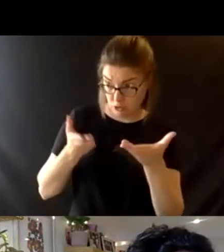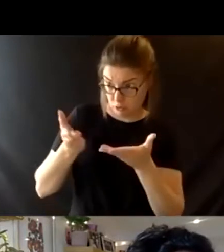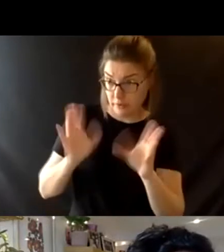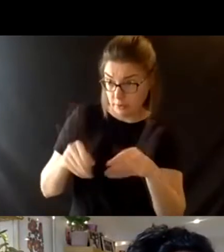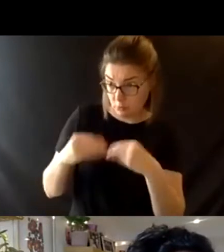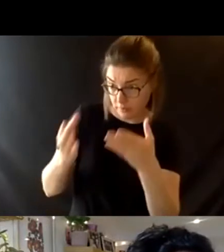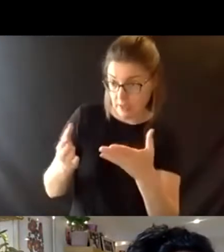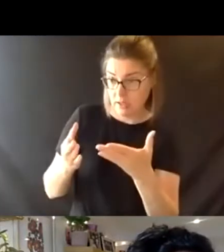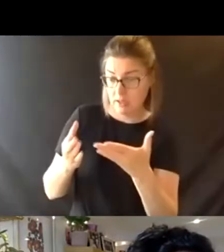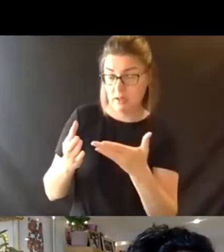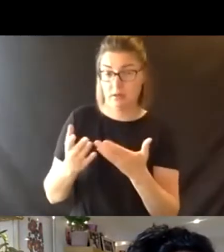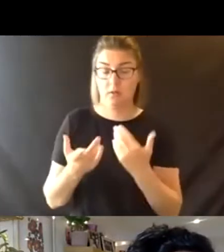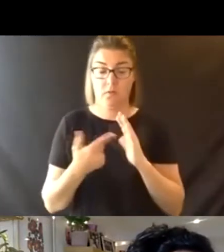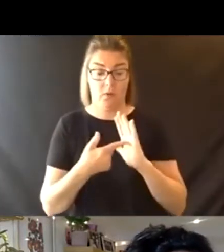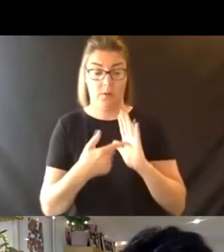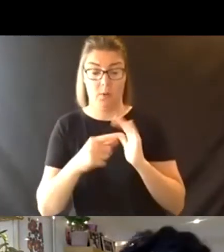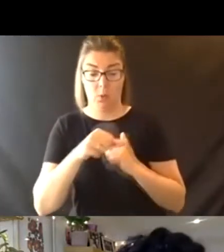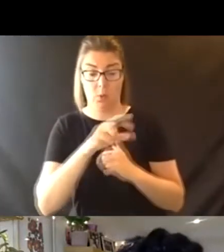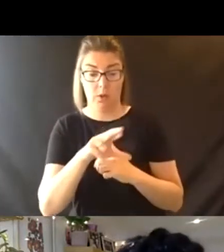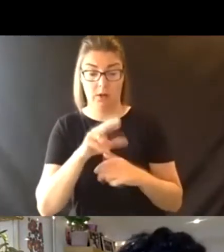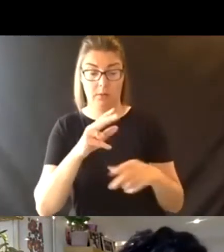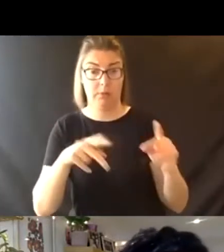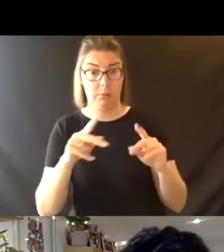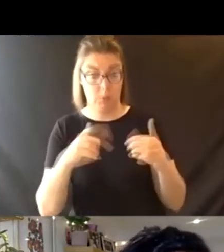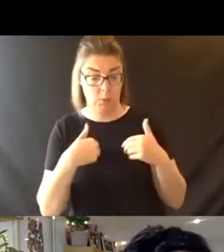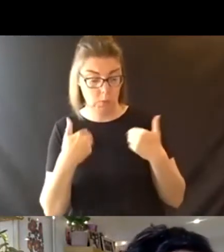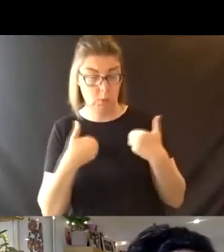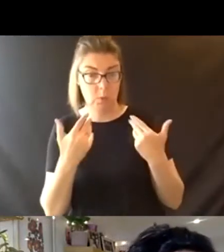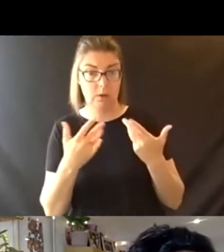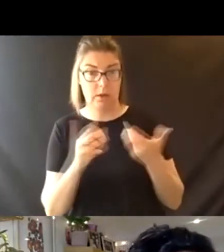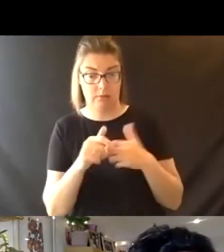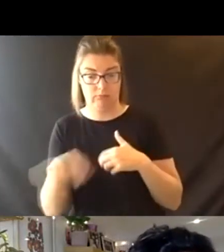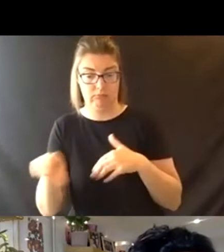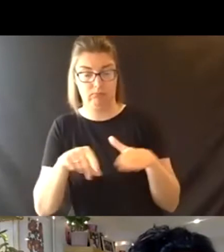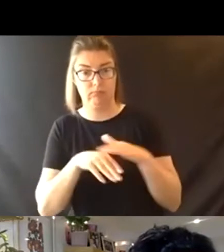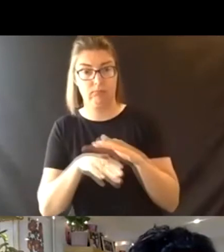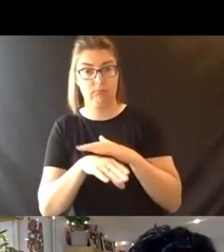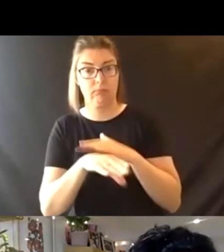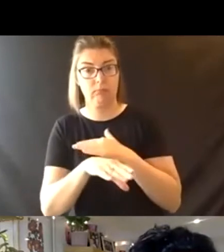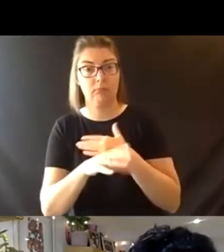how queer people and youth and